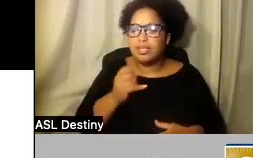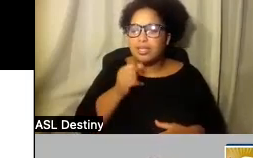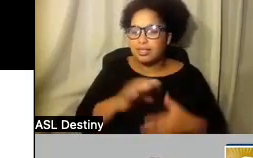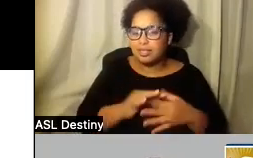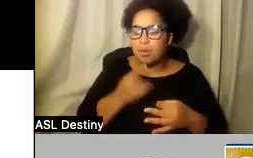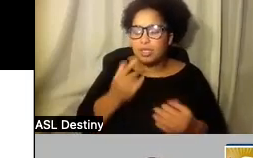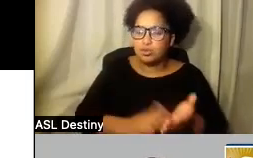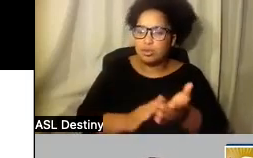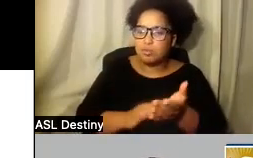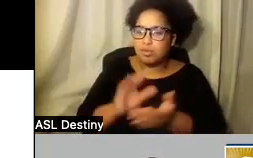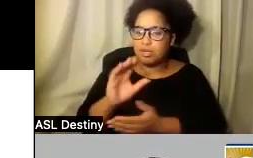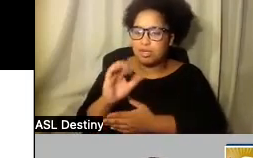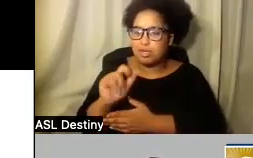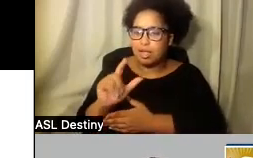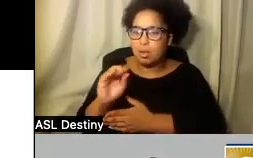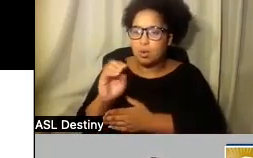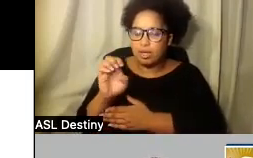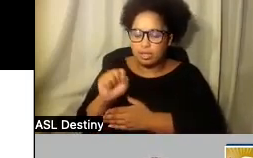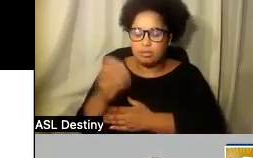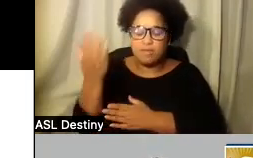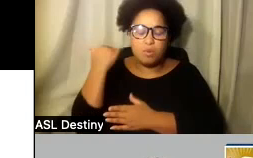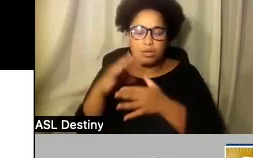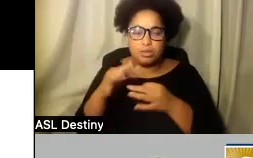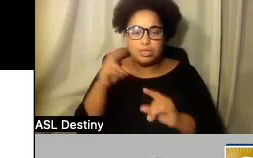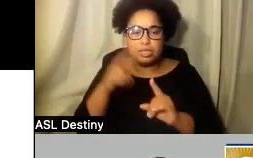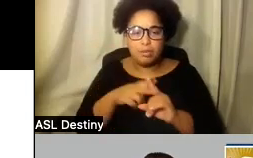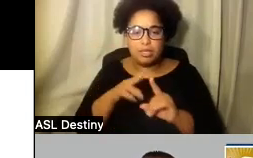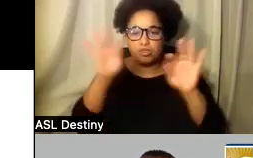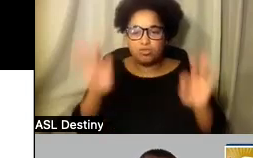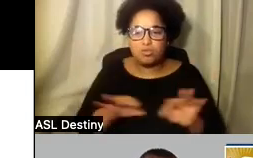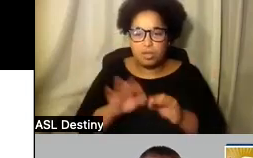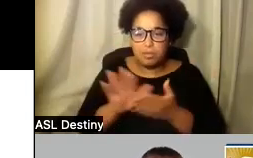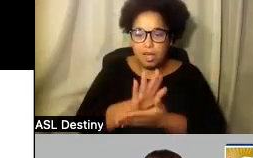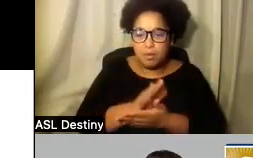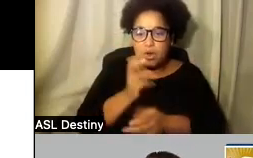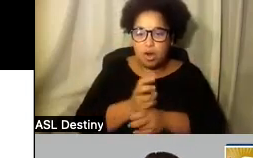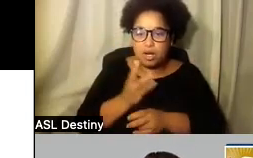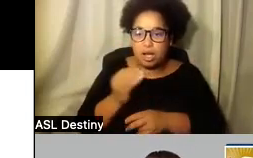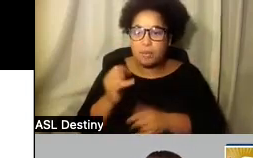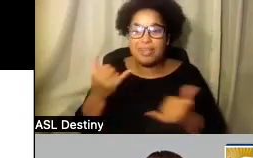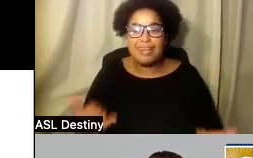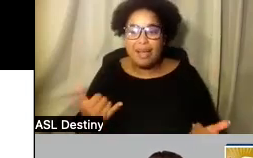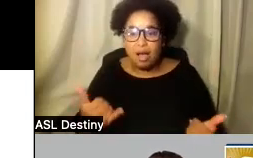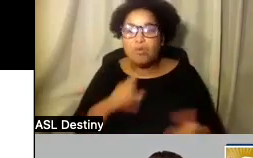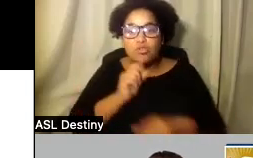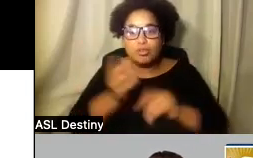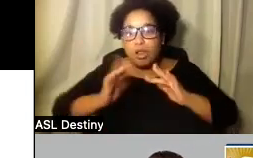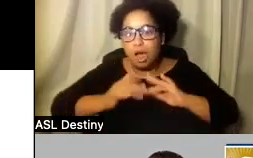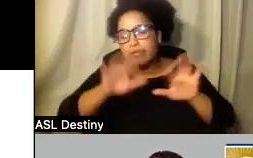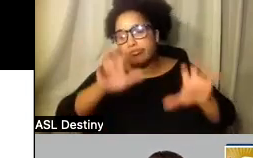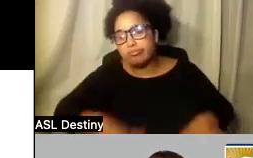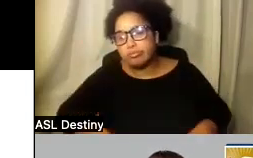is that as opposed to previously doing these applications all on paper, doing hard copy, it's all online. It's so much easier.